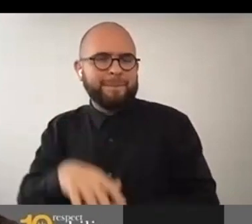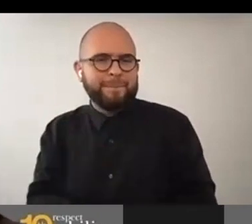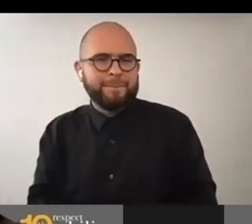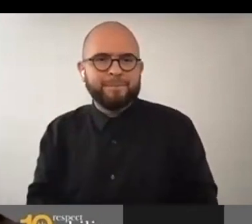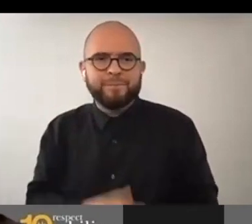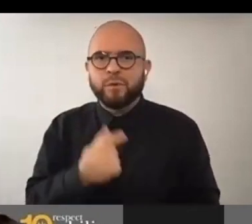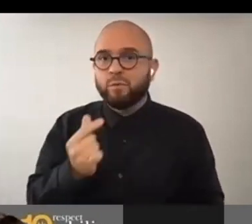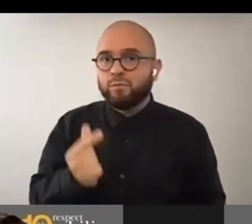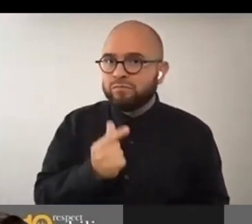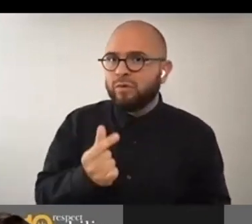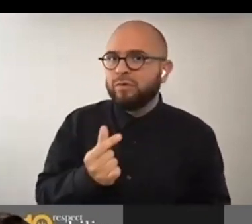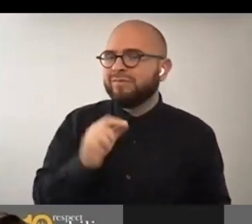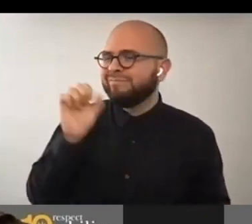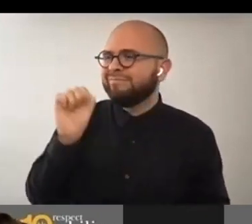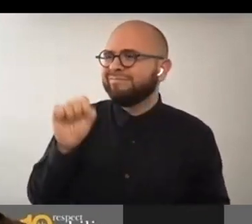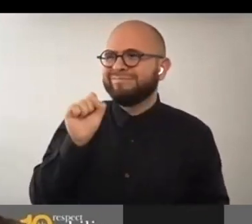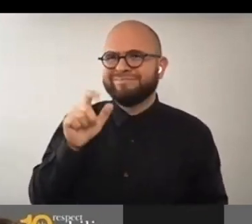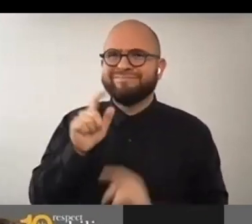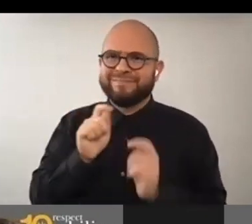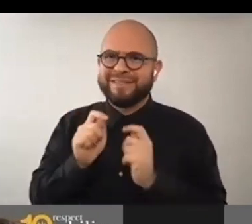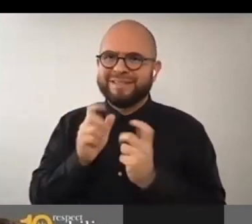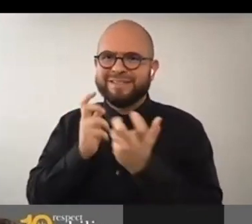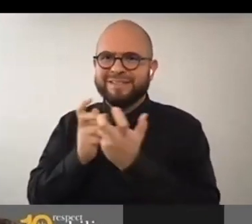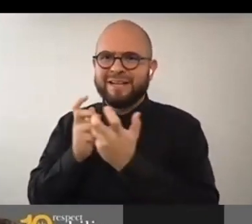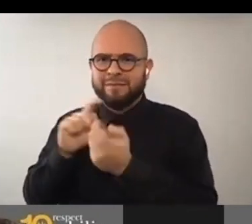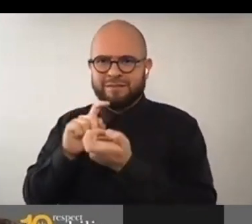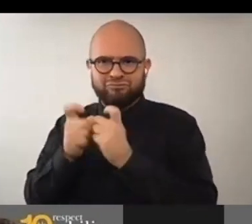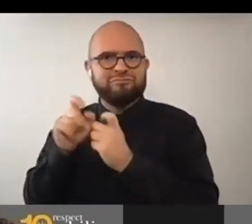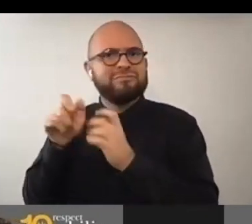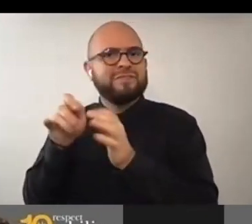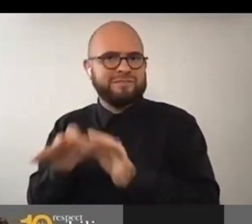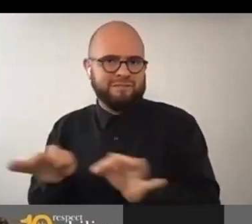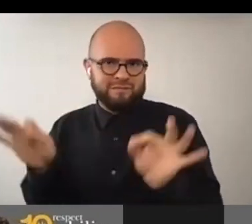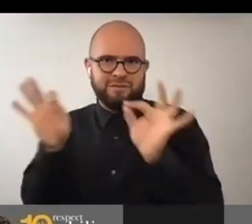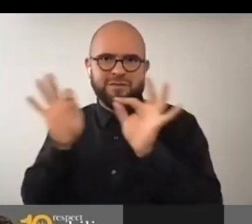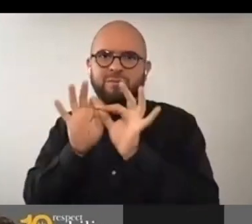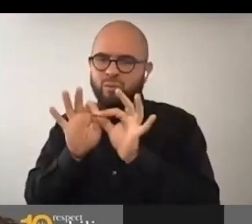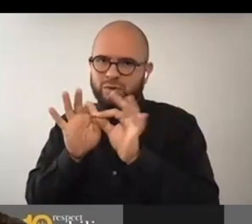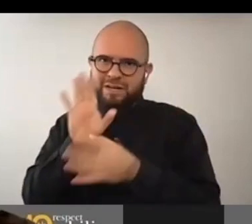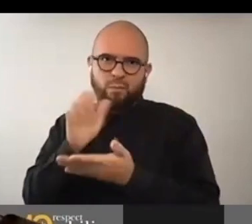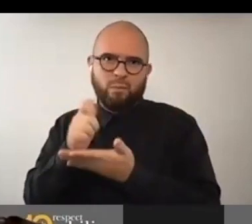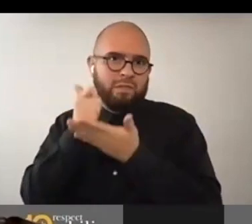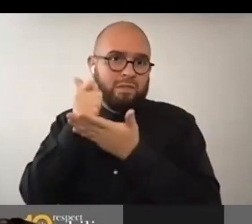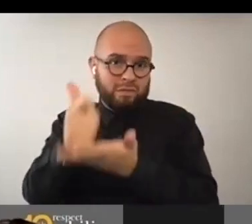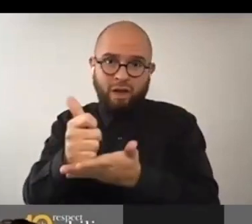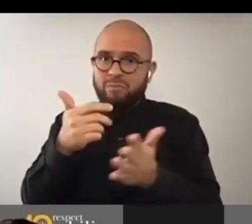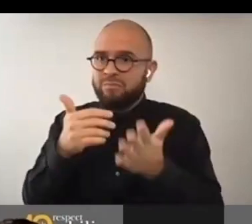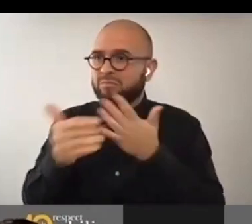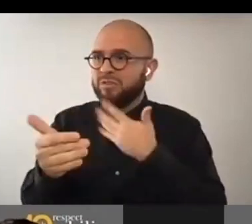adaptable to change is something that's incredibly important. It's something that will serve you very well, no matter what your next career opportunity may